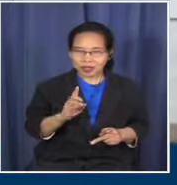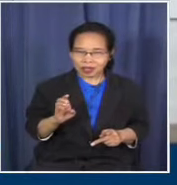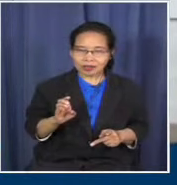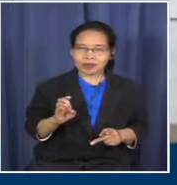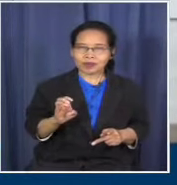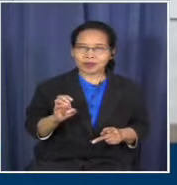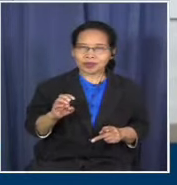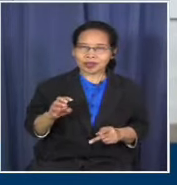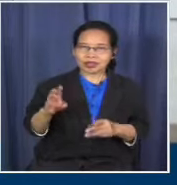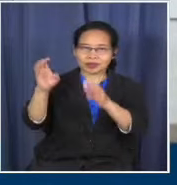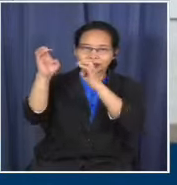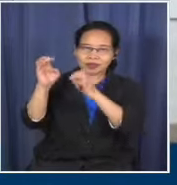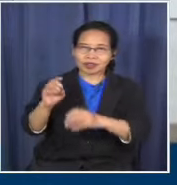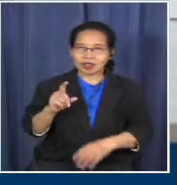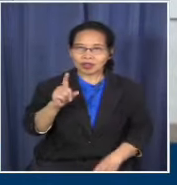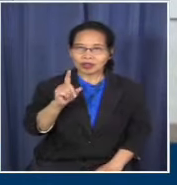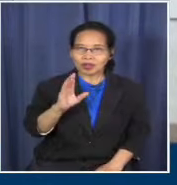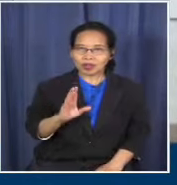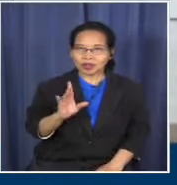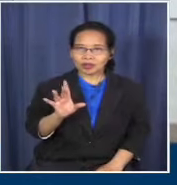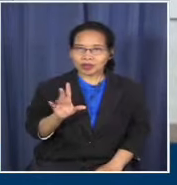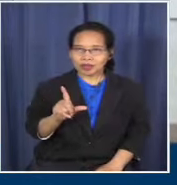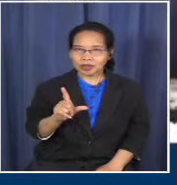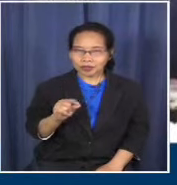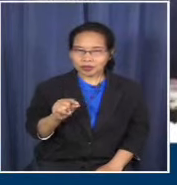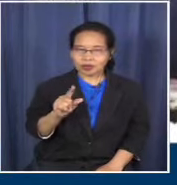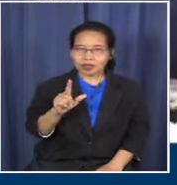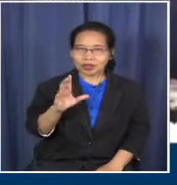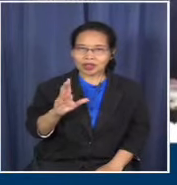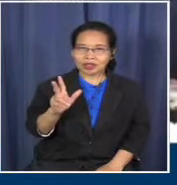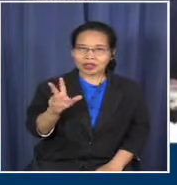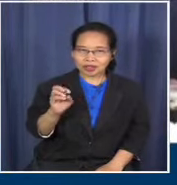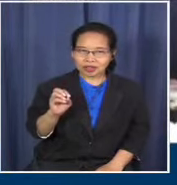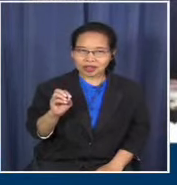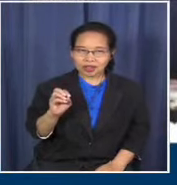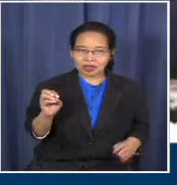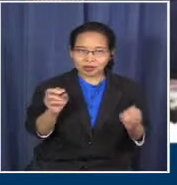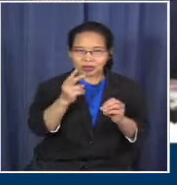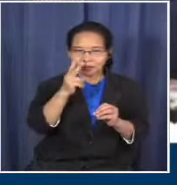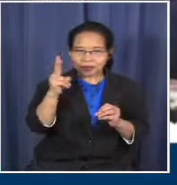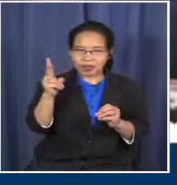Like man, the life expectancy of man is up to